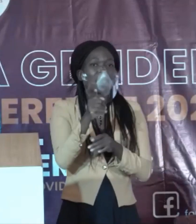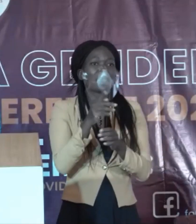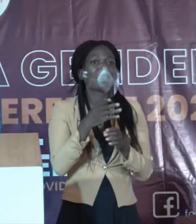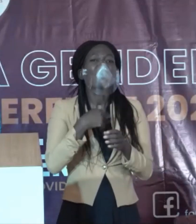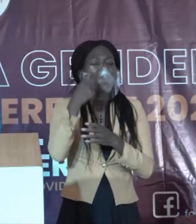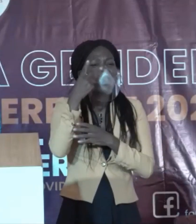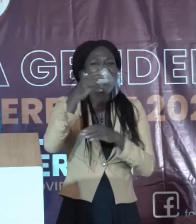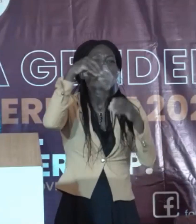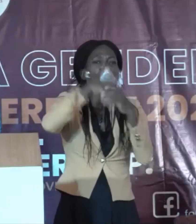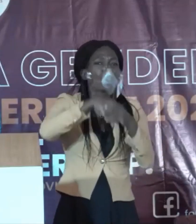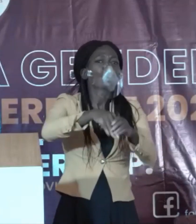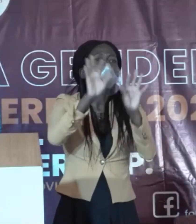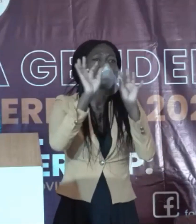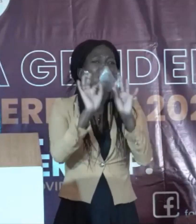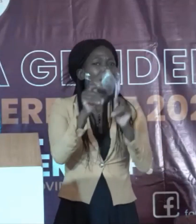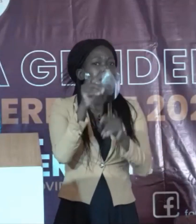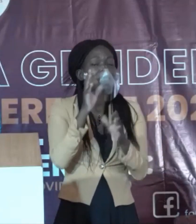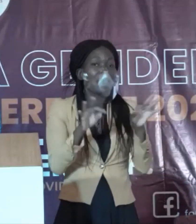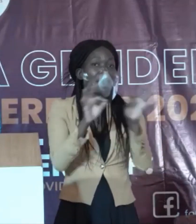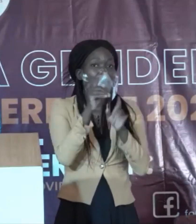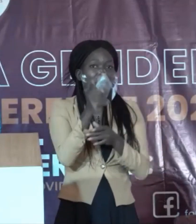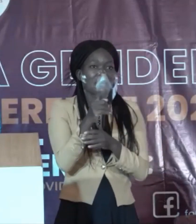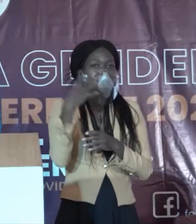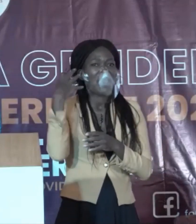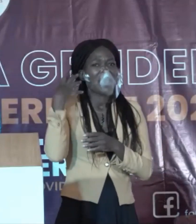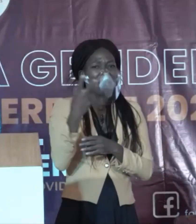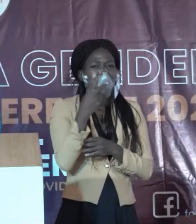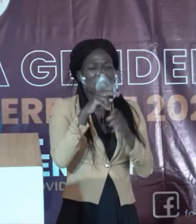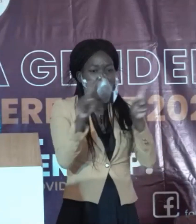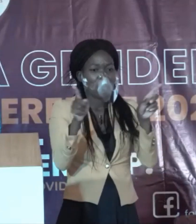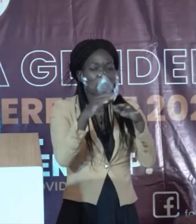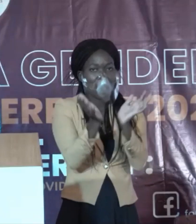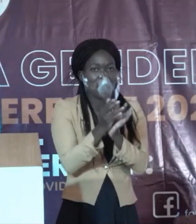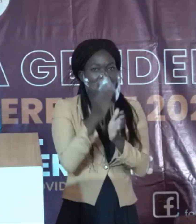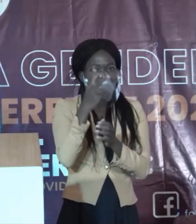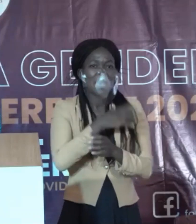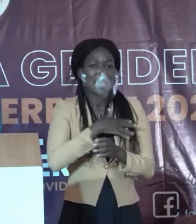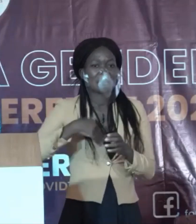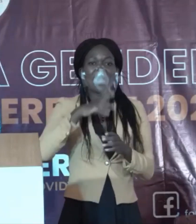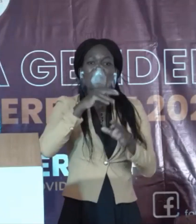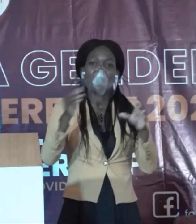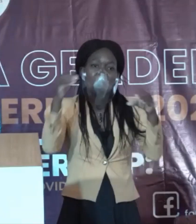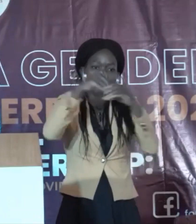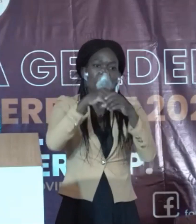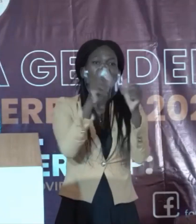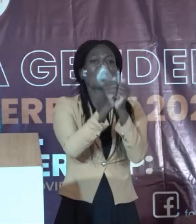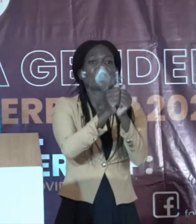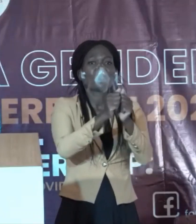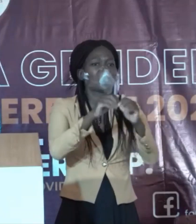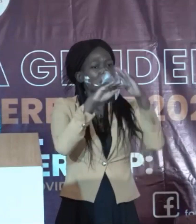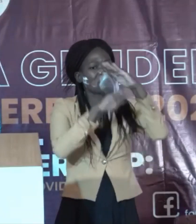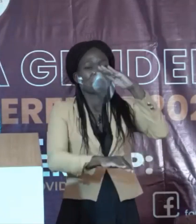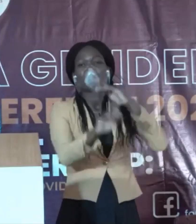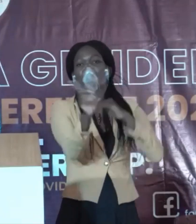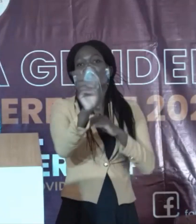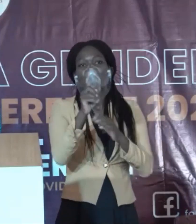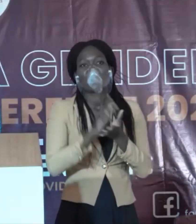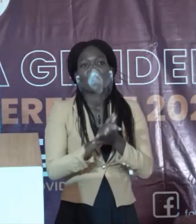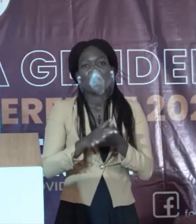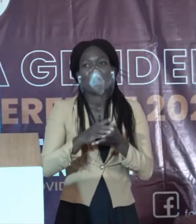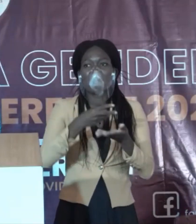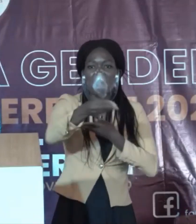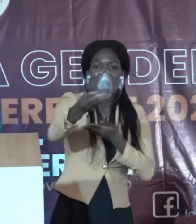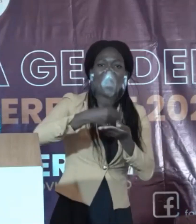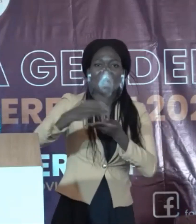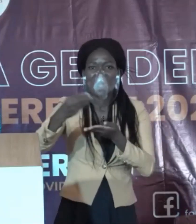Inclusivity requires proactive involvement of government and lead companies. Market information should be provided on an equal basis to all value